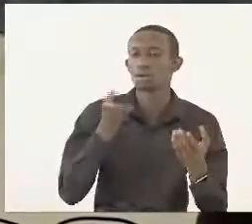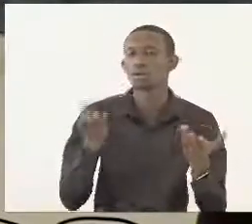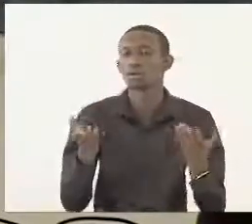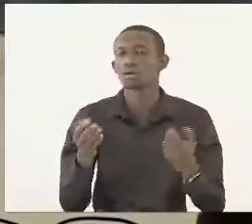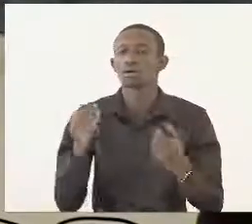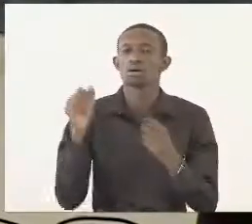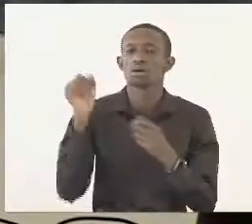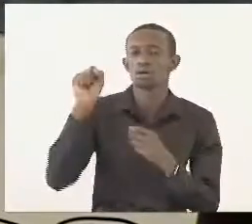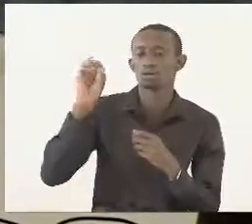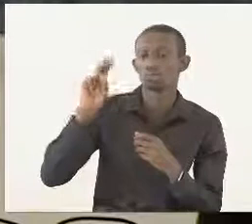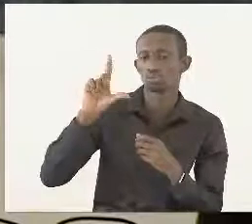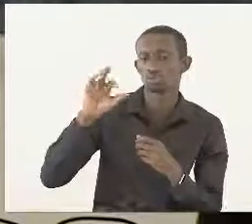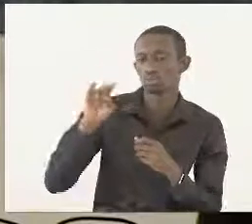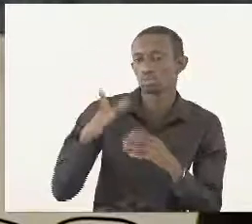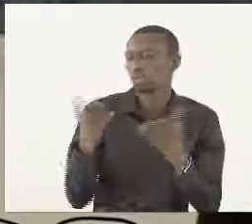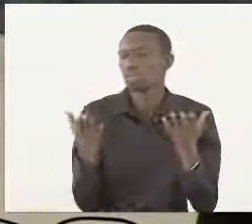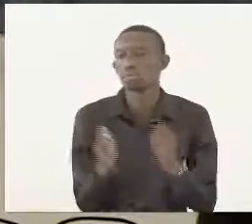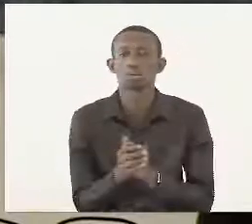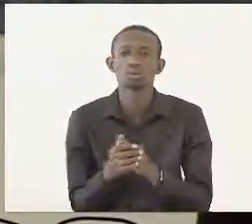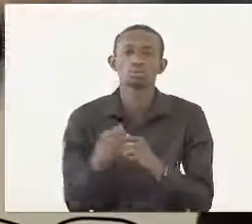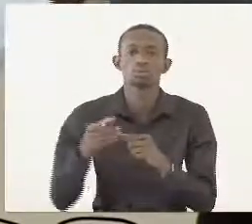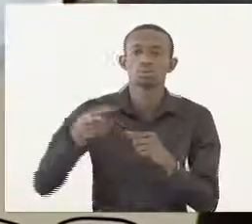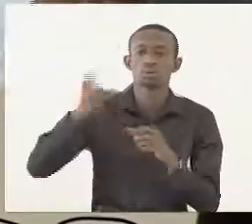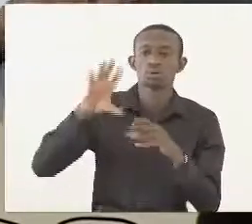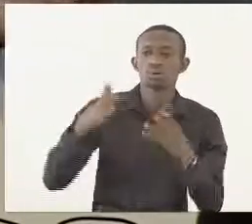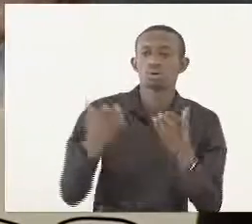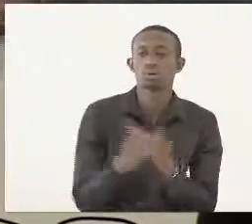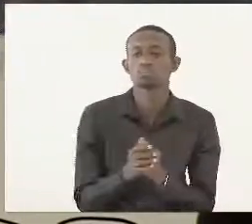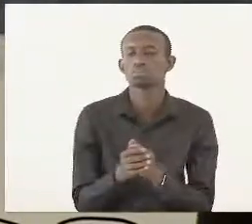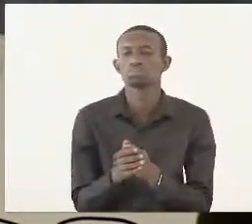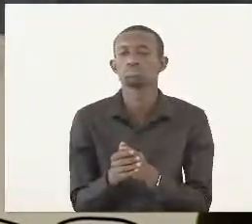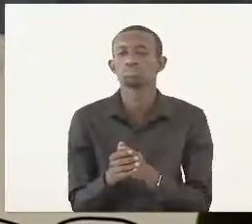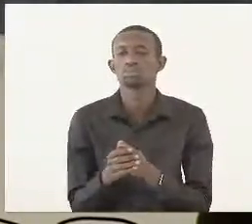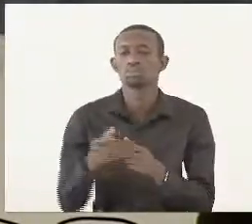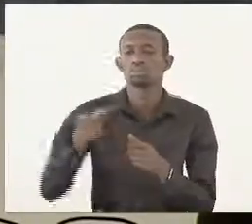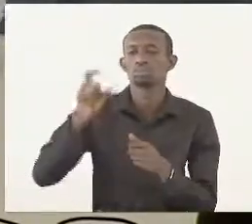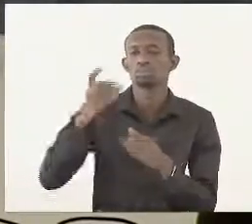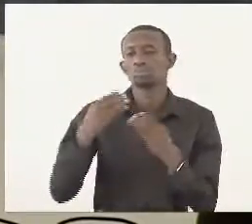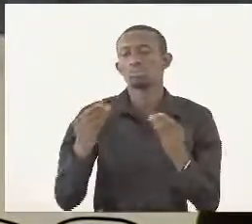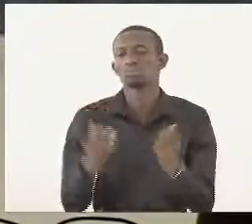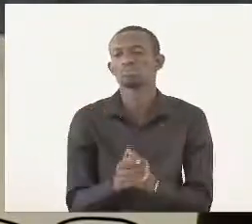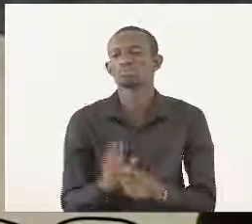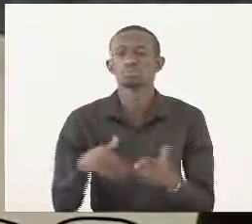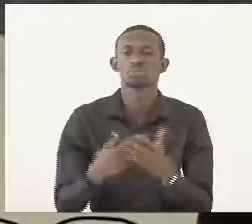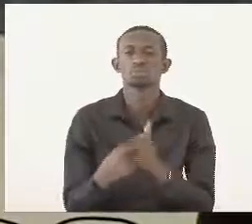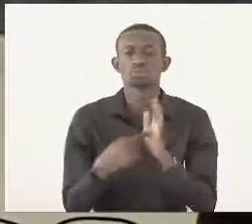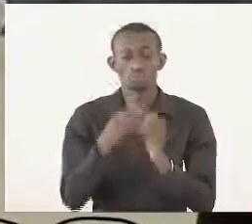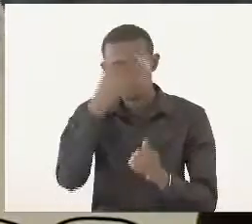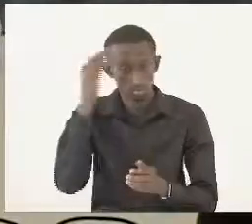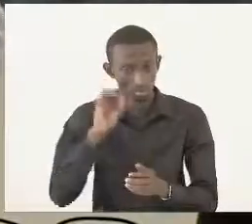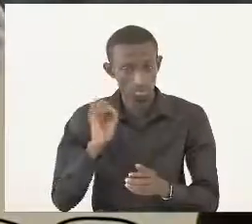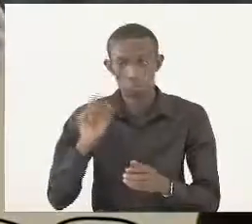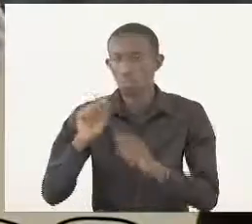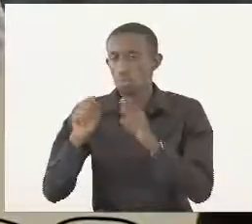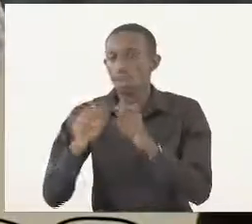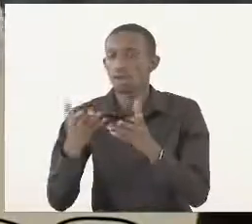are soluble, which ones are insoluble, which ones are solid at room temperature, liquid. So never forget to include